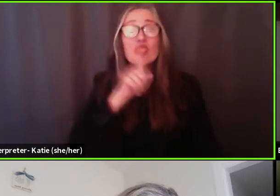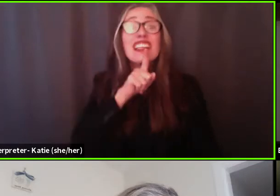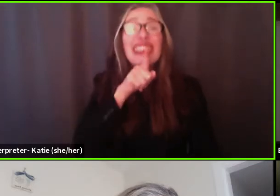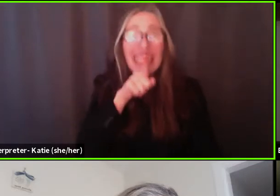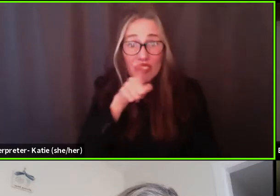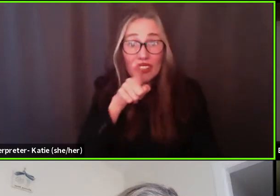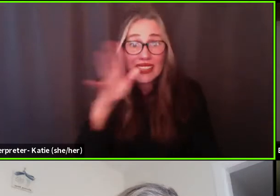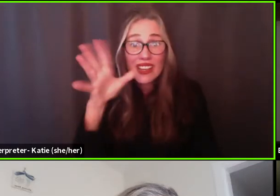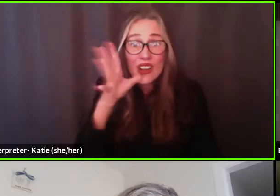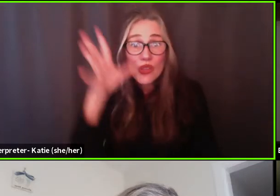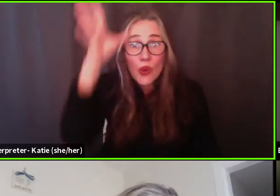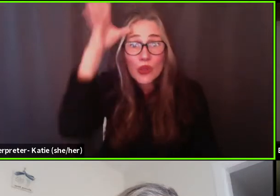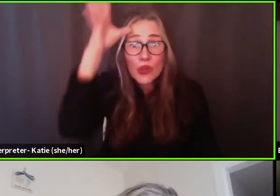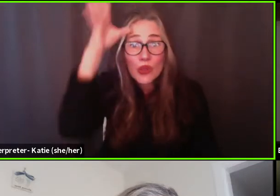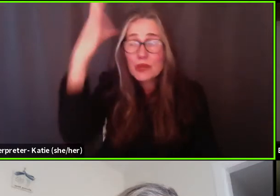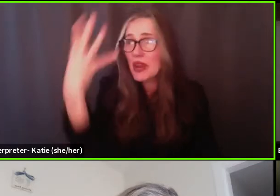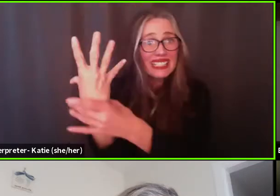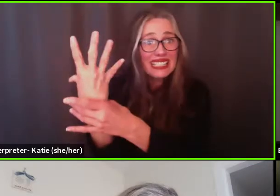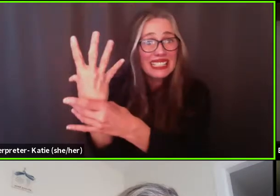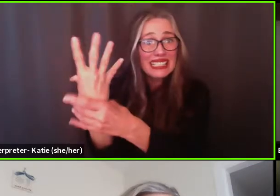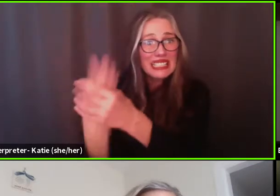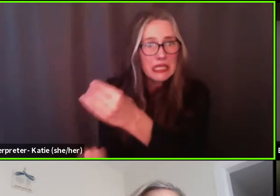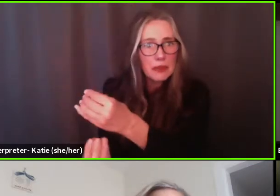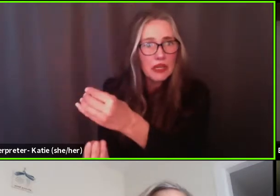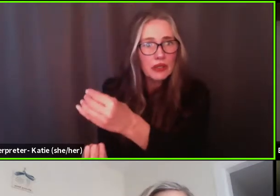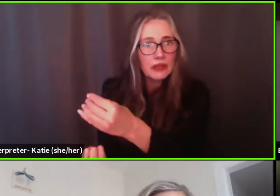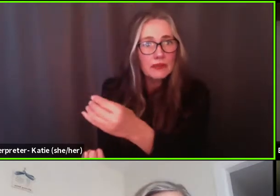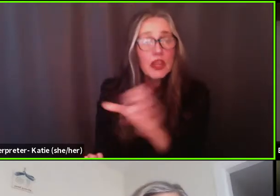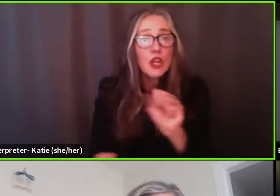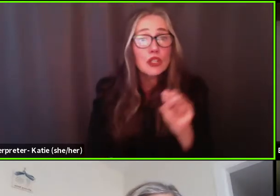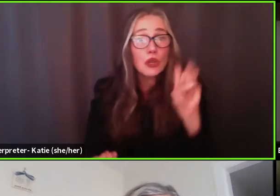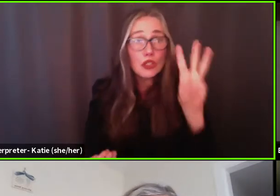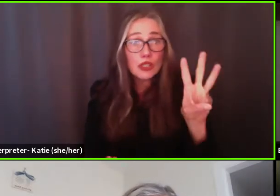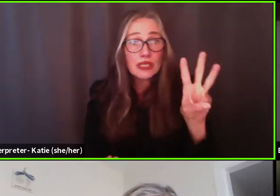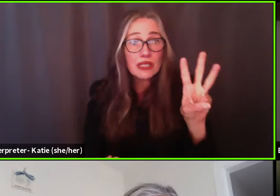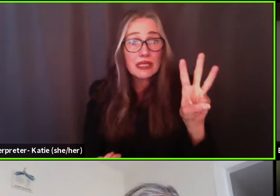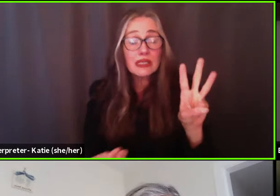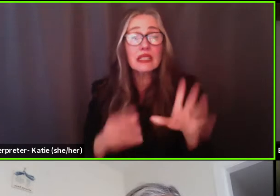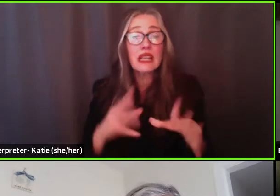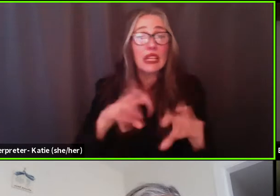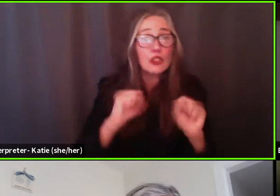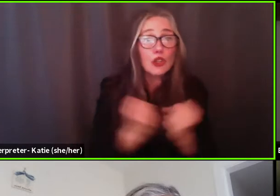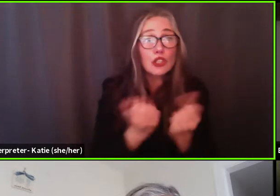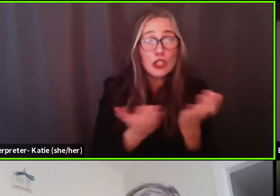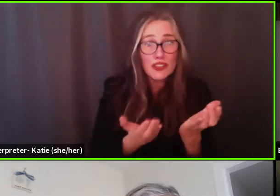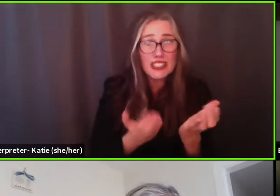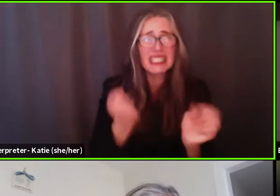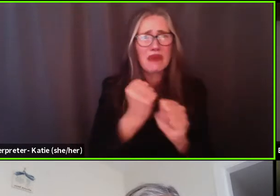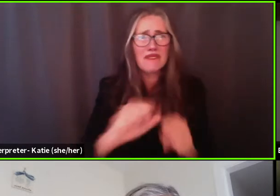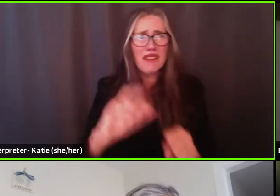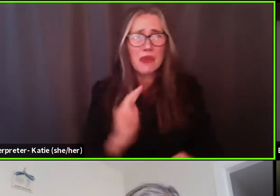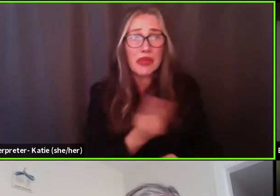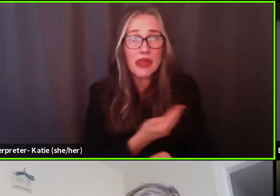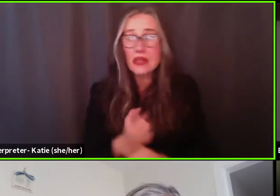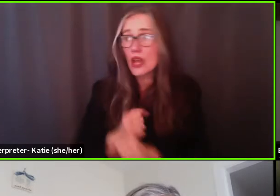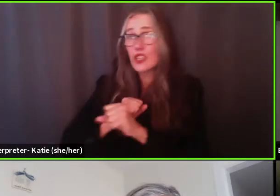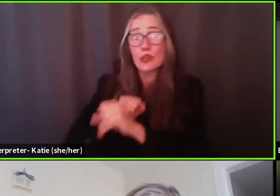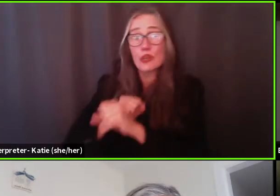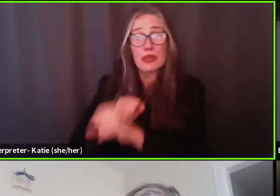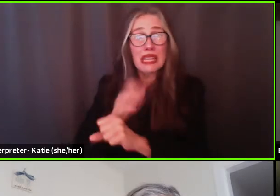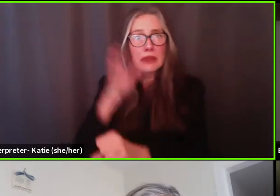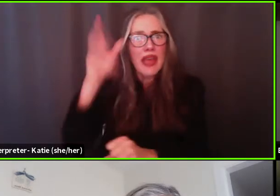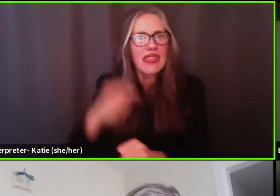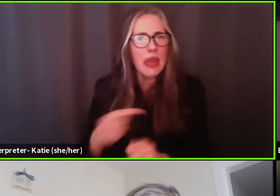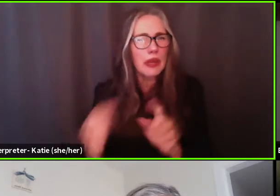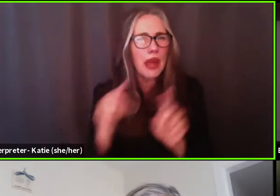disappeared when social services would fight with us at the legislative level over protections for these parents they would have a two-pronged approach one